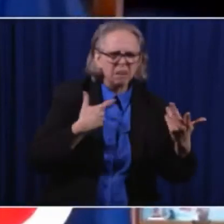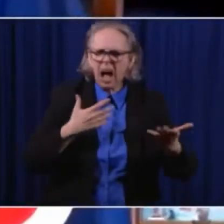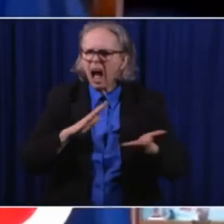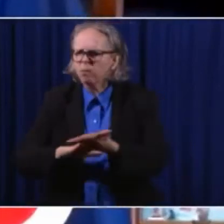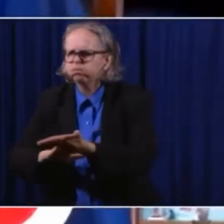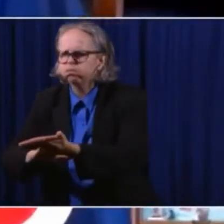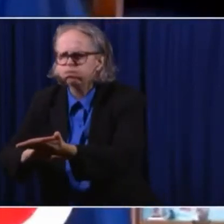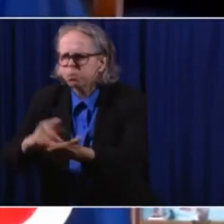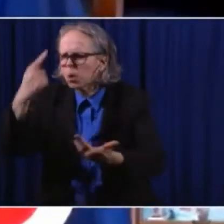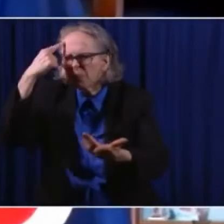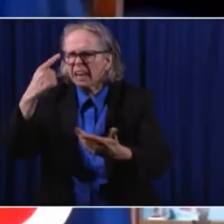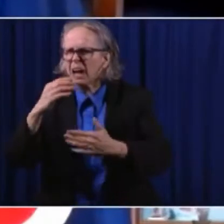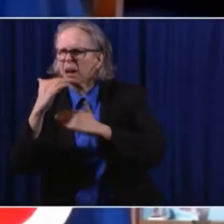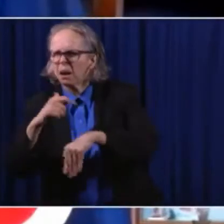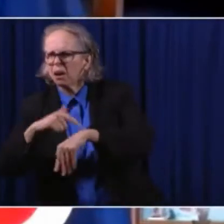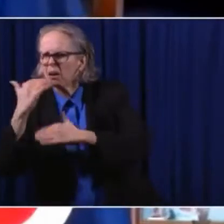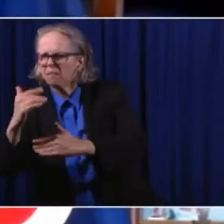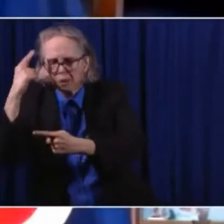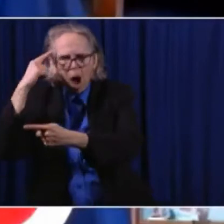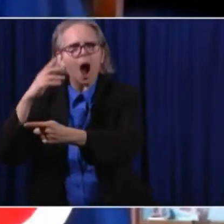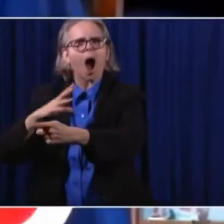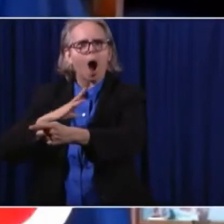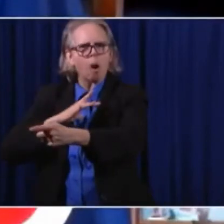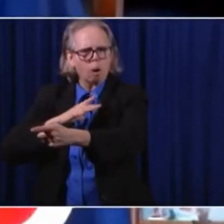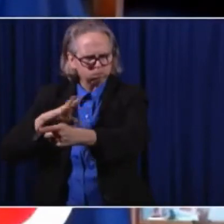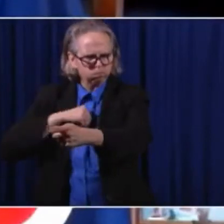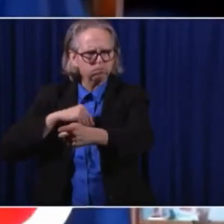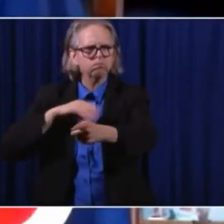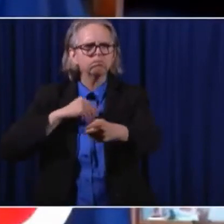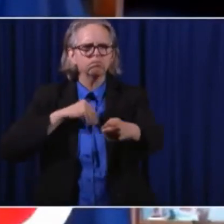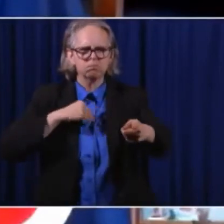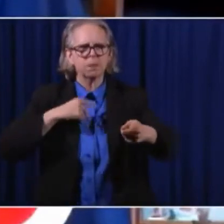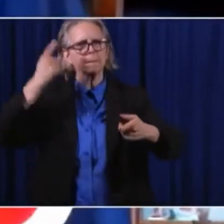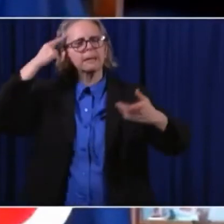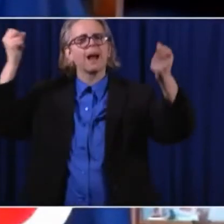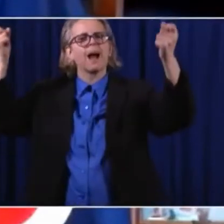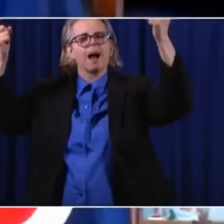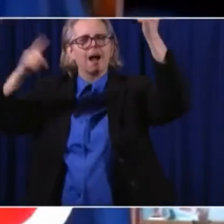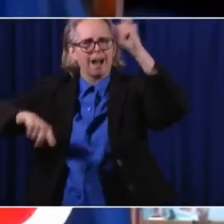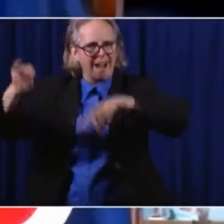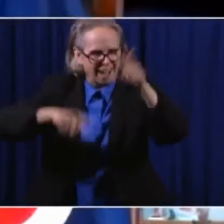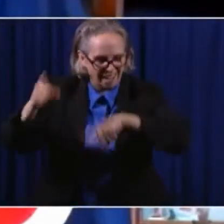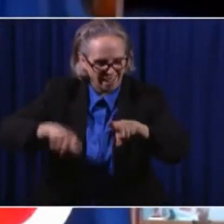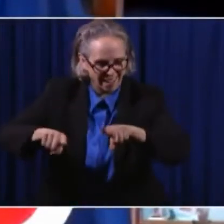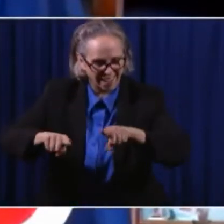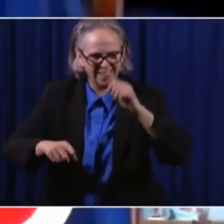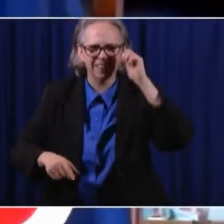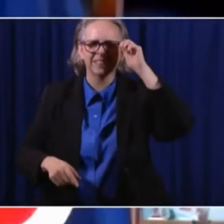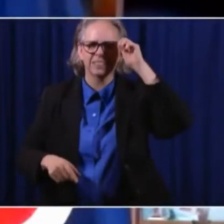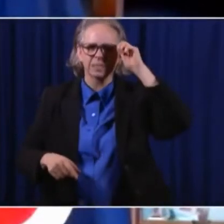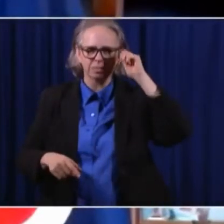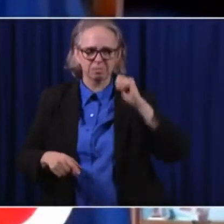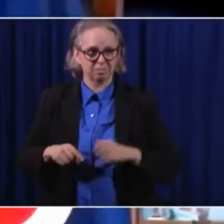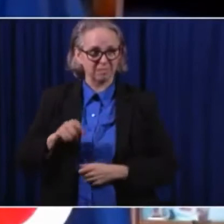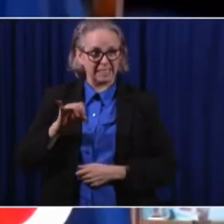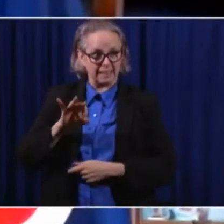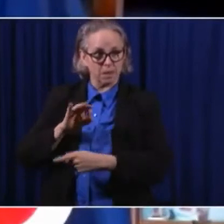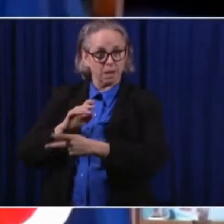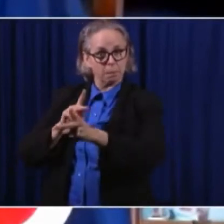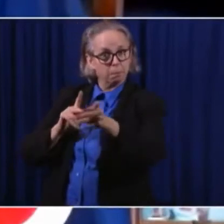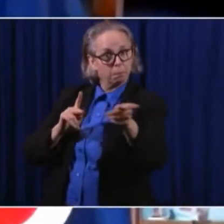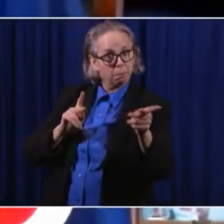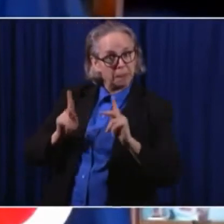there, to find that balance. And if people follow it, it will work. It will definitely work to help slow the number